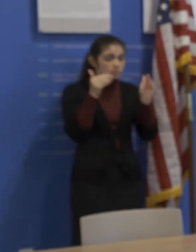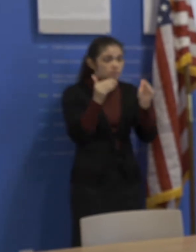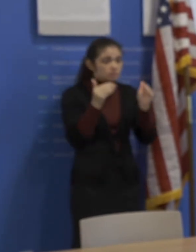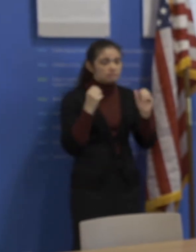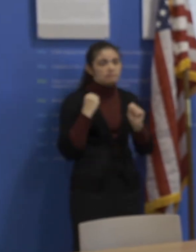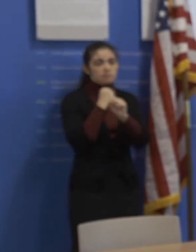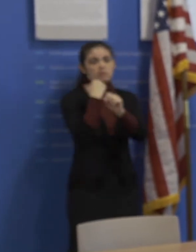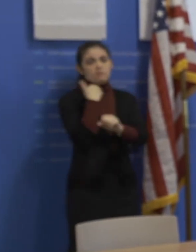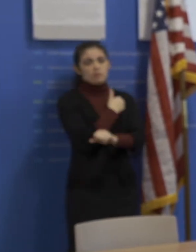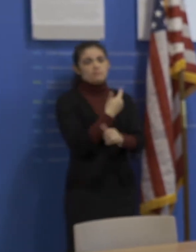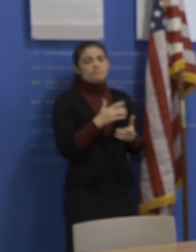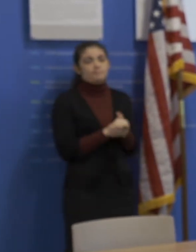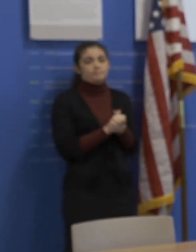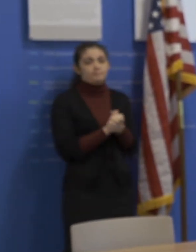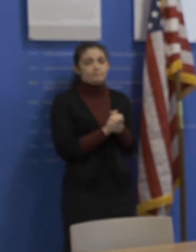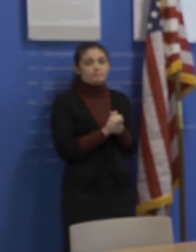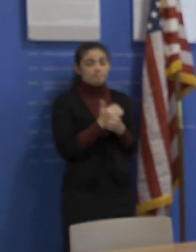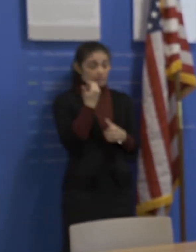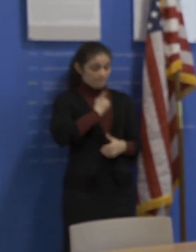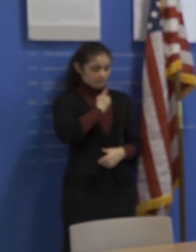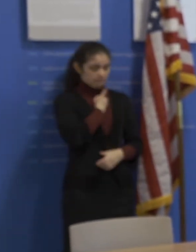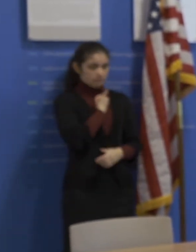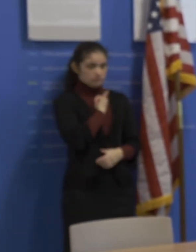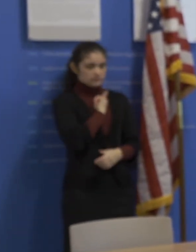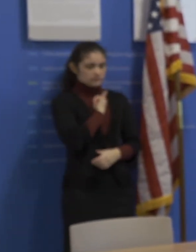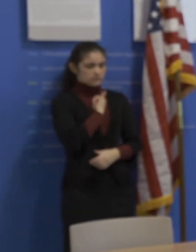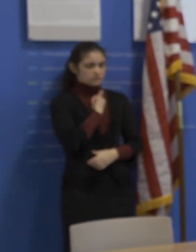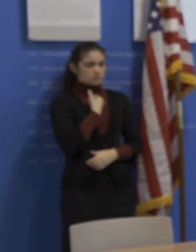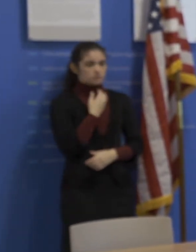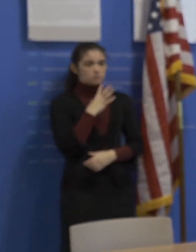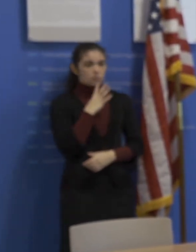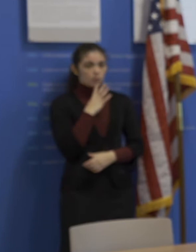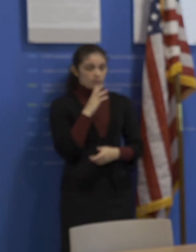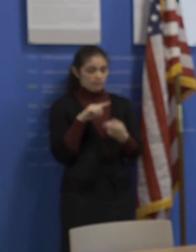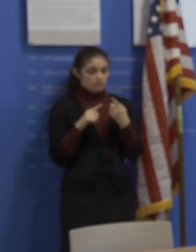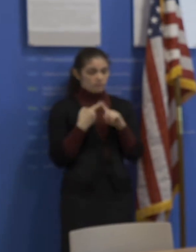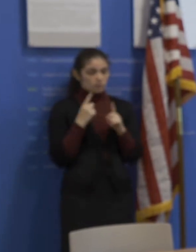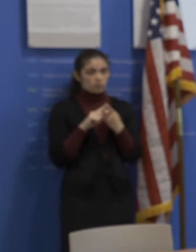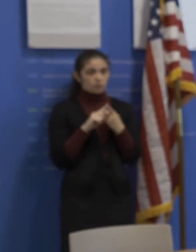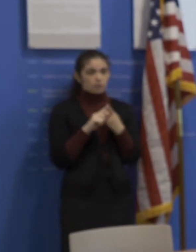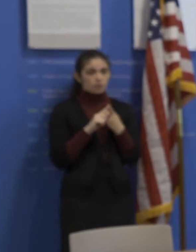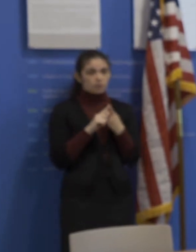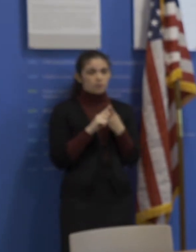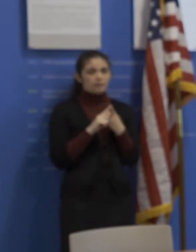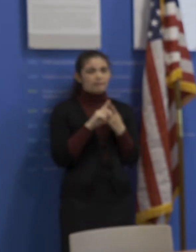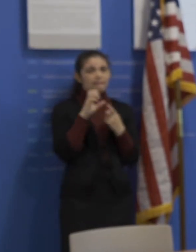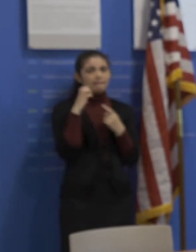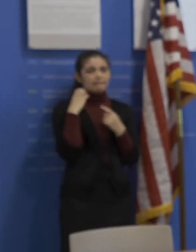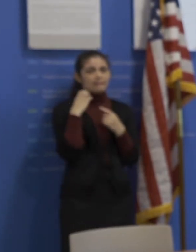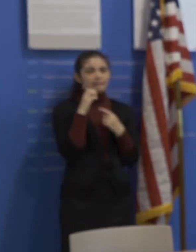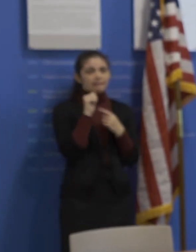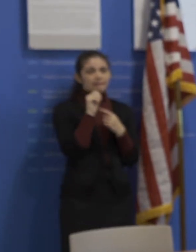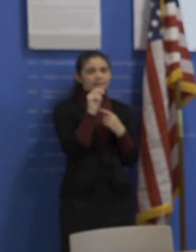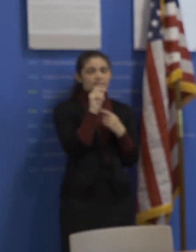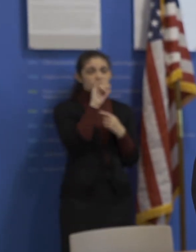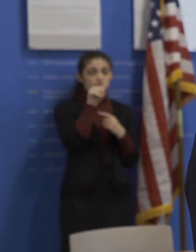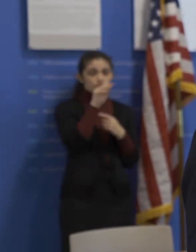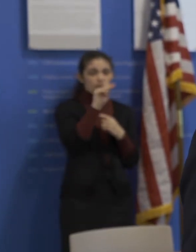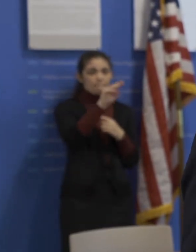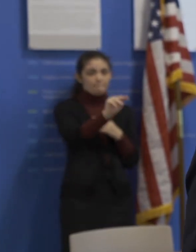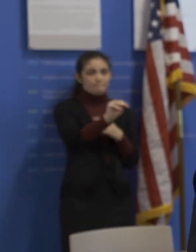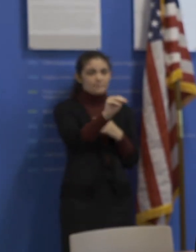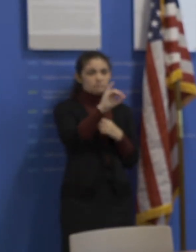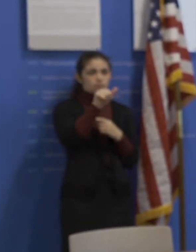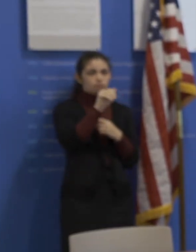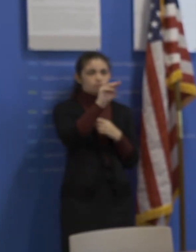defense. So I was talking with a friend who's the Canton Health Commissioner. His name is Jim Adams, and